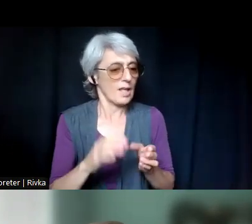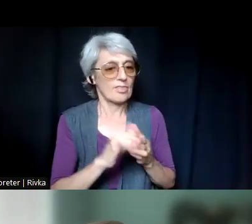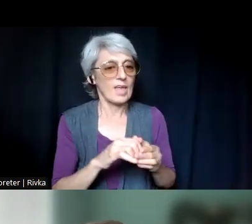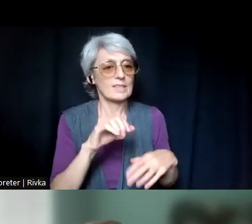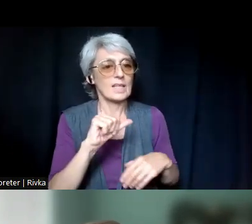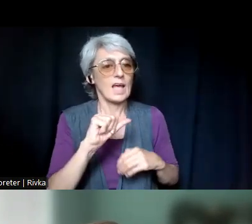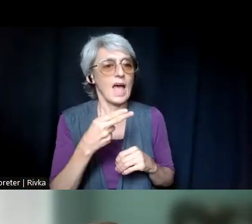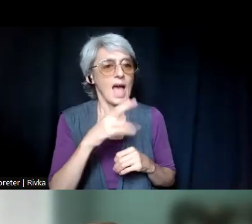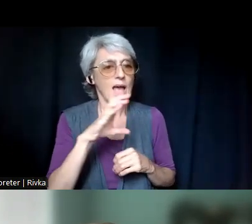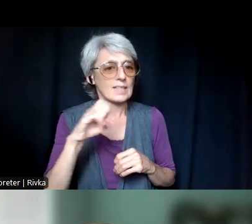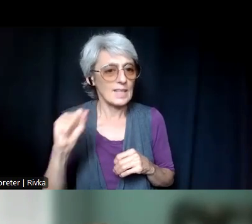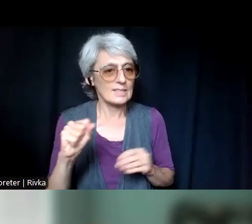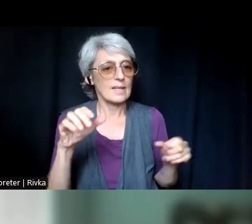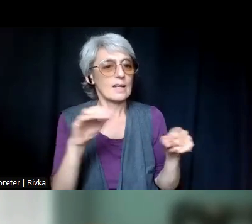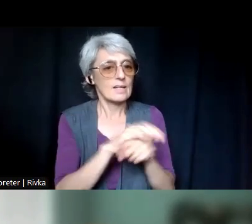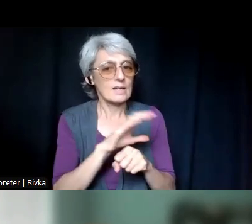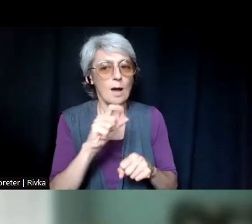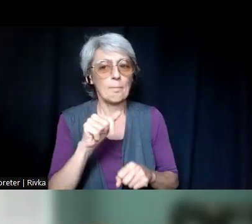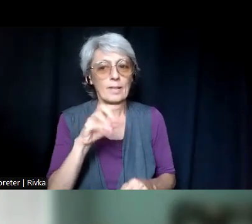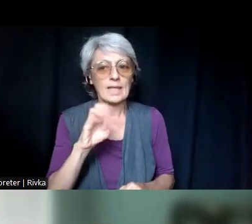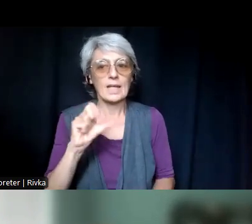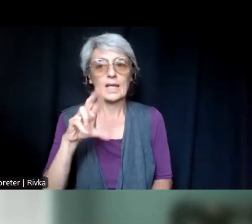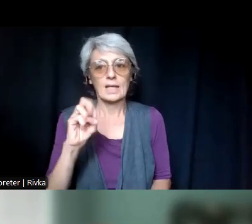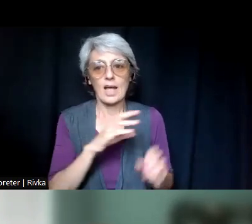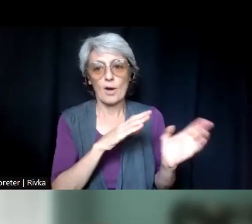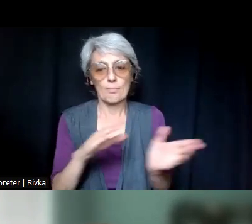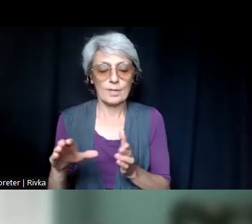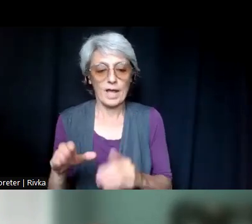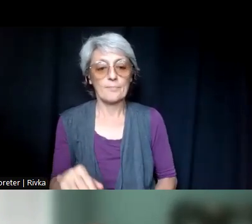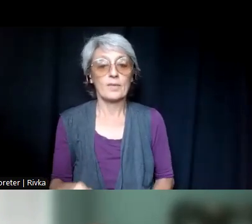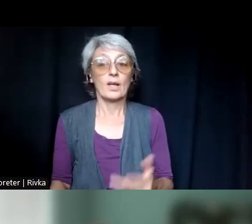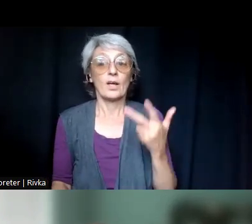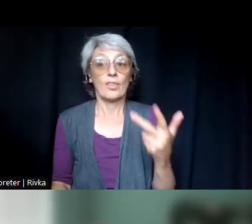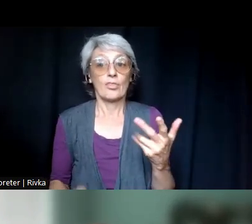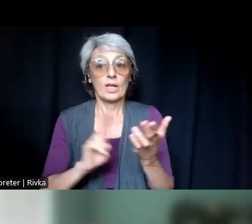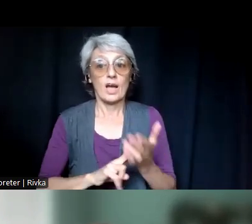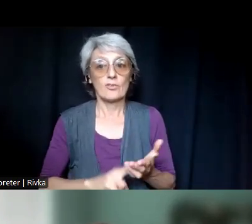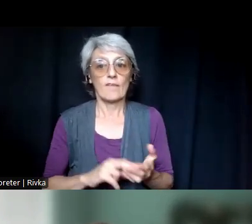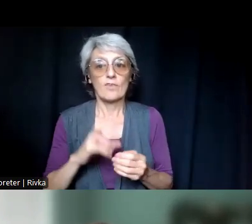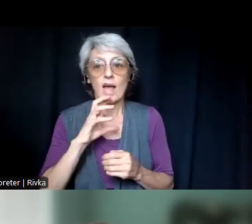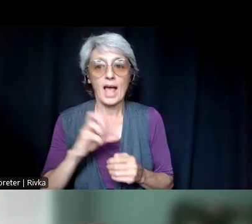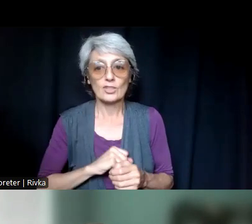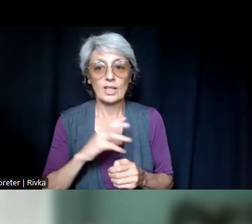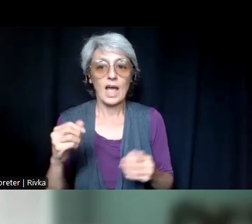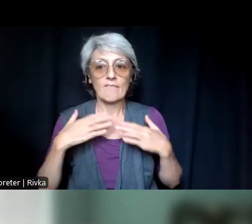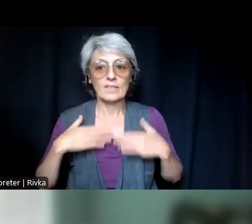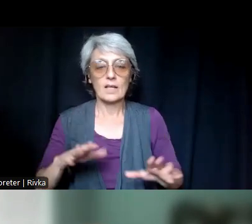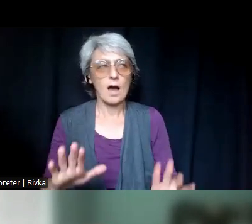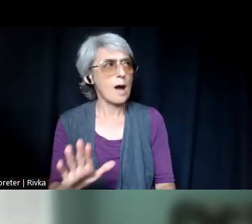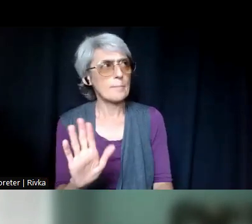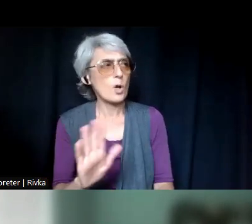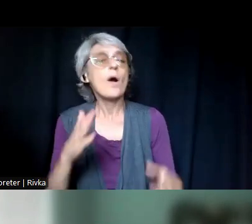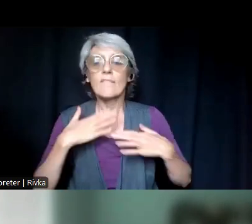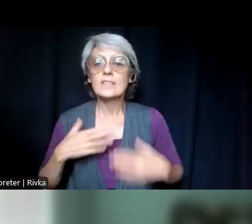plans. There are also 3 contracts for elderly and physical